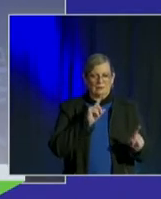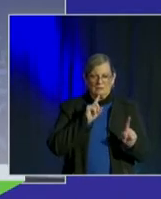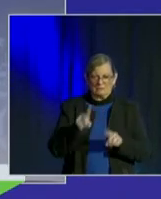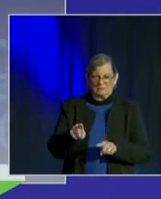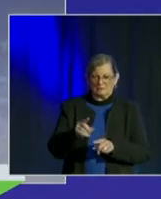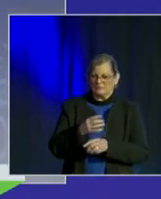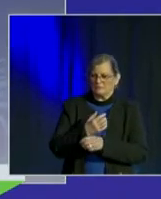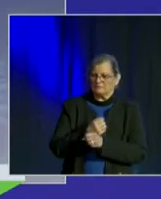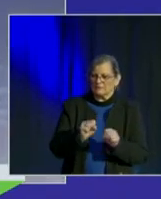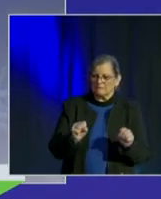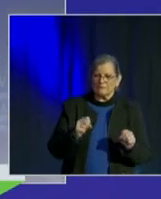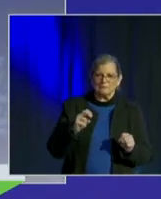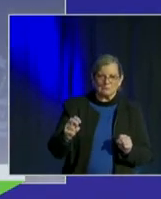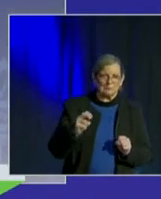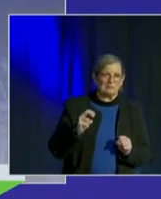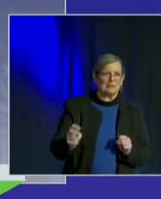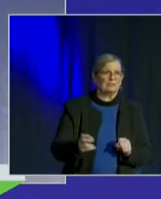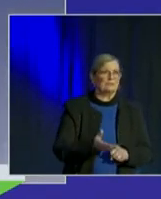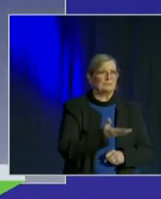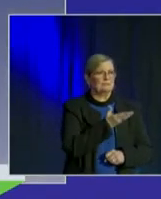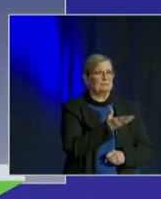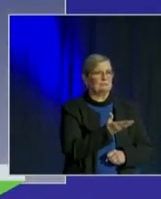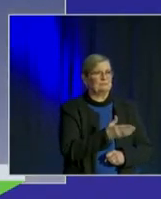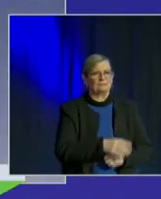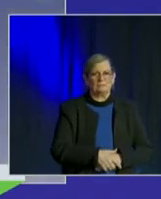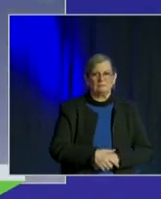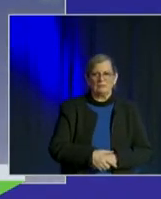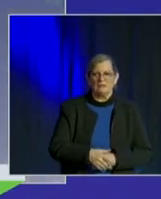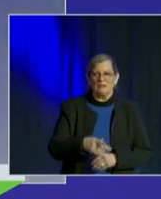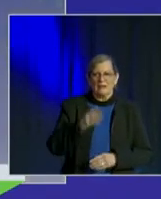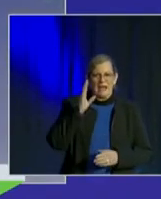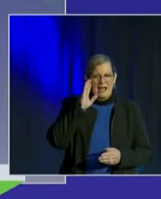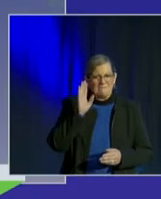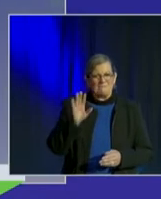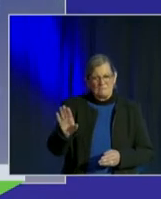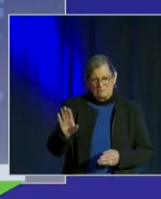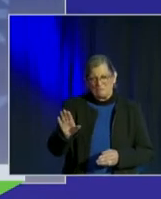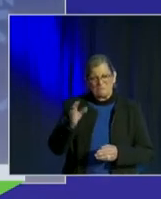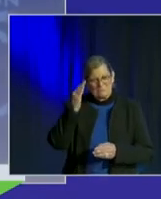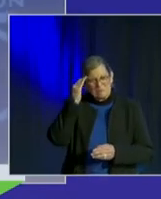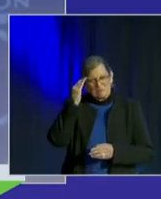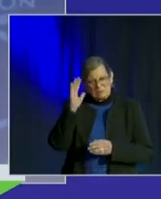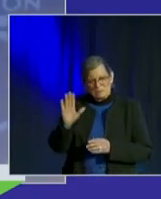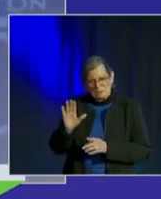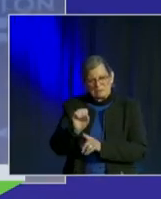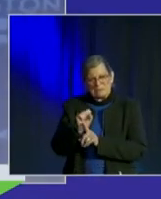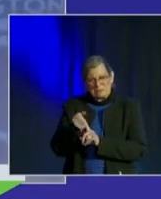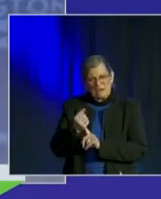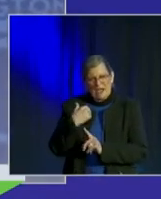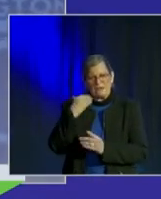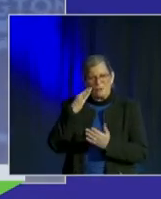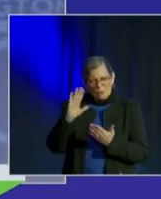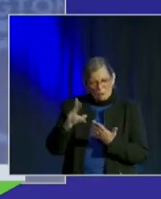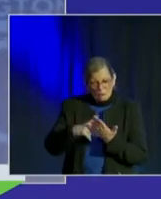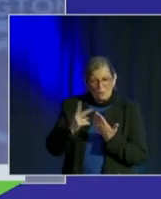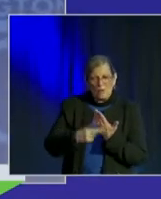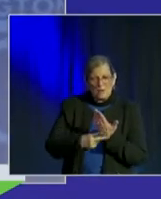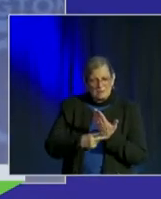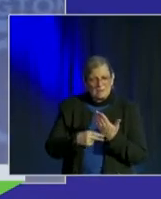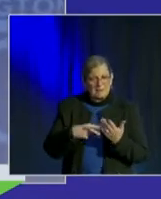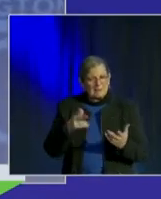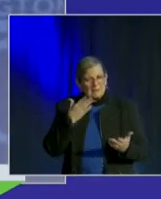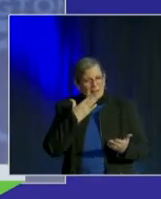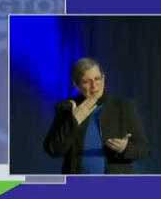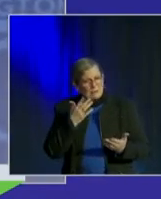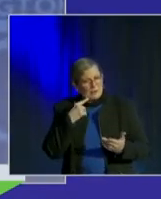Thank you, Mayor, and thank you for the question. We're very familiar with DEC, and we're really proud to be good listeners and to learn from